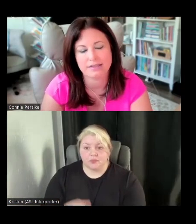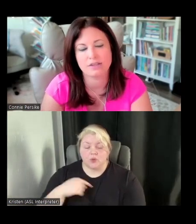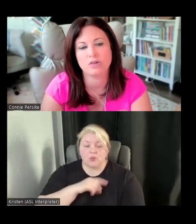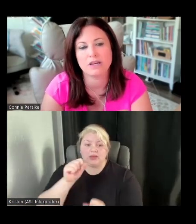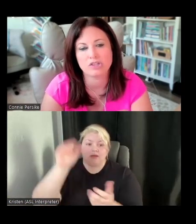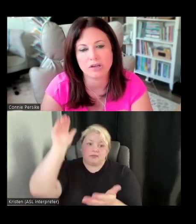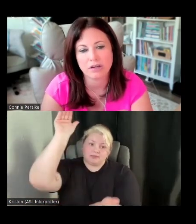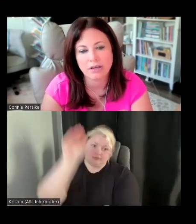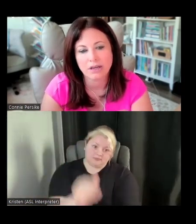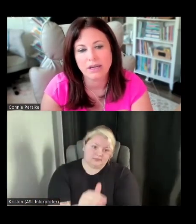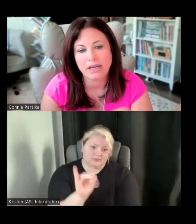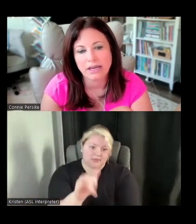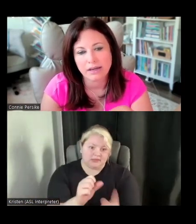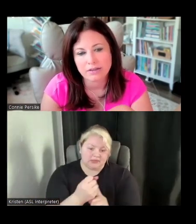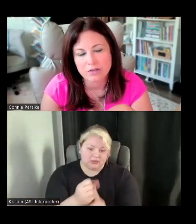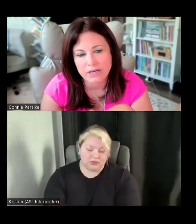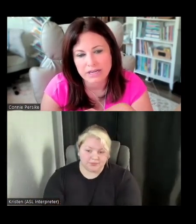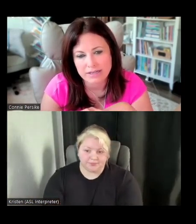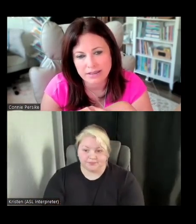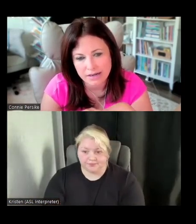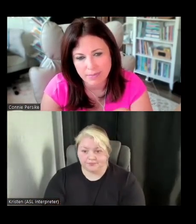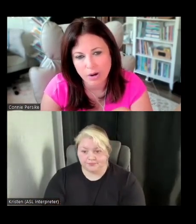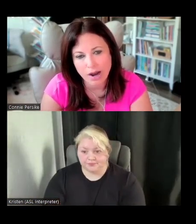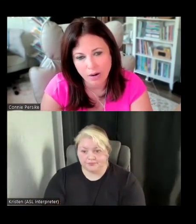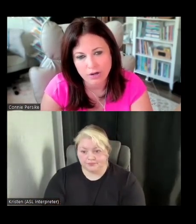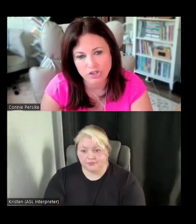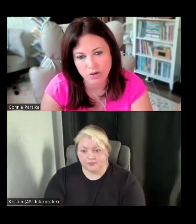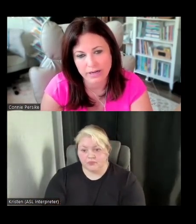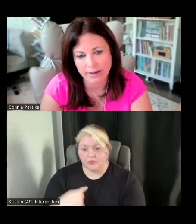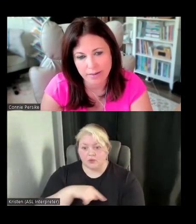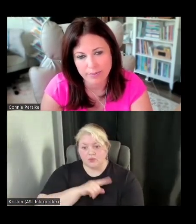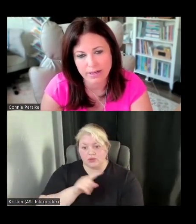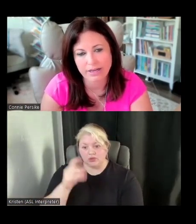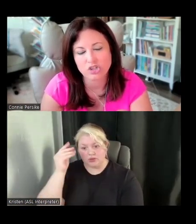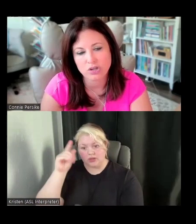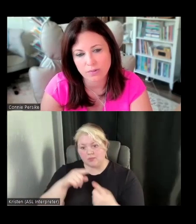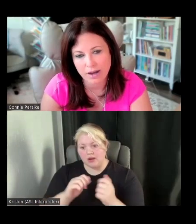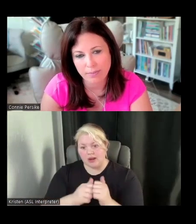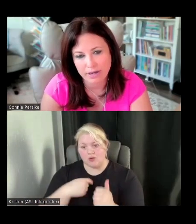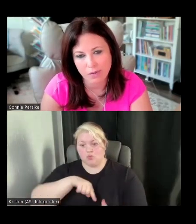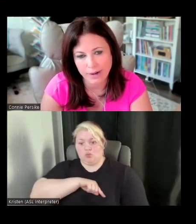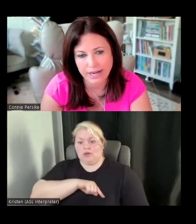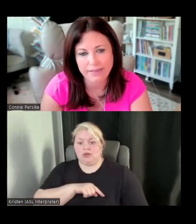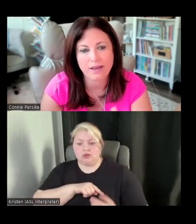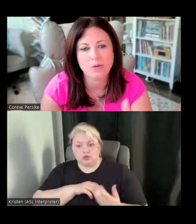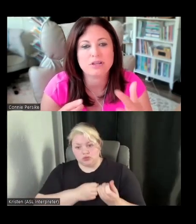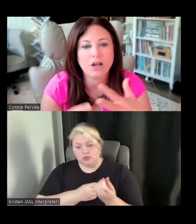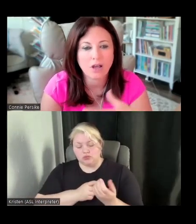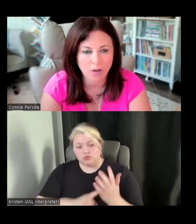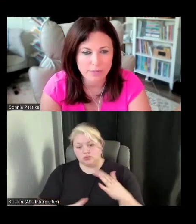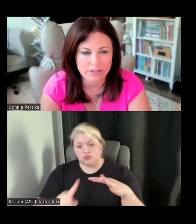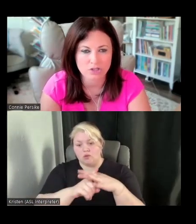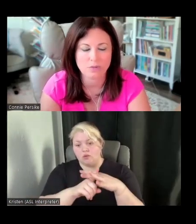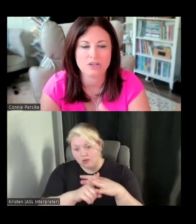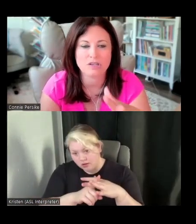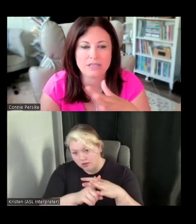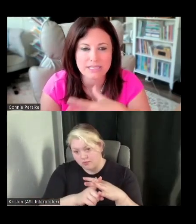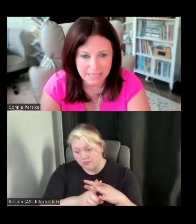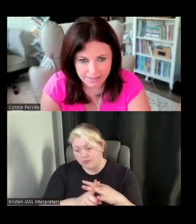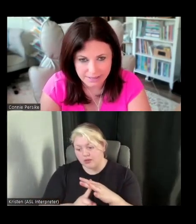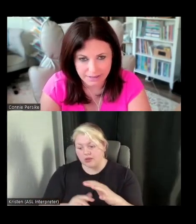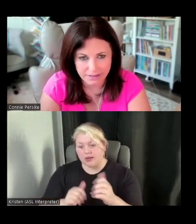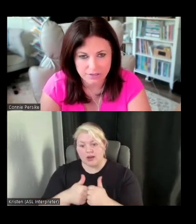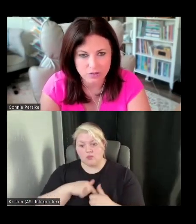de-escalate that situation. So we need to think about how we're showing up and show up in a way that helps calm the